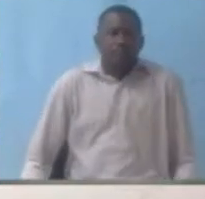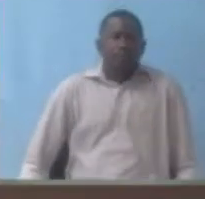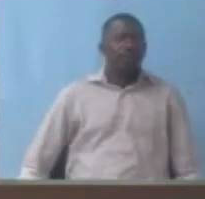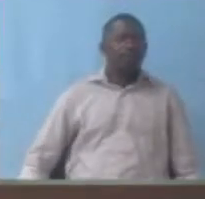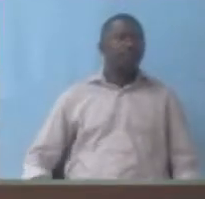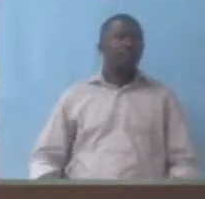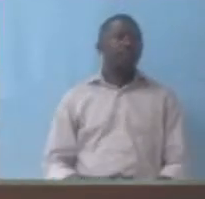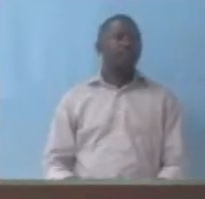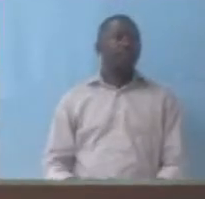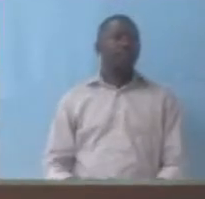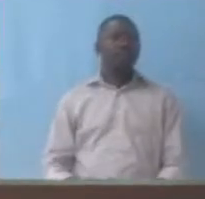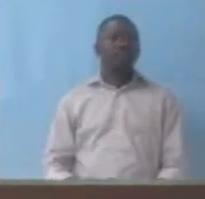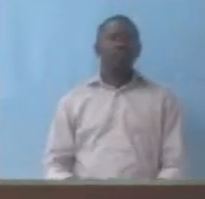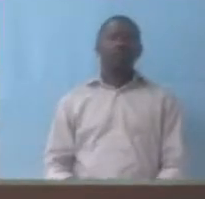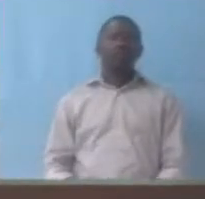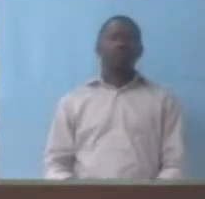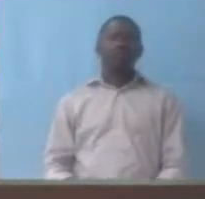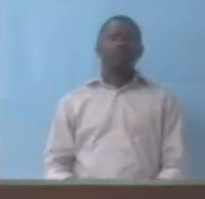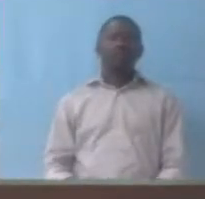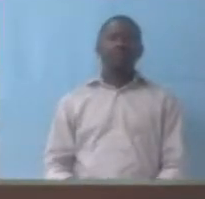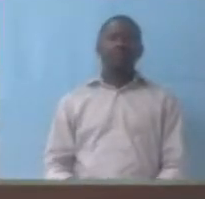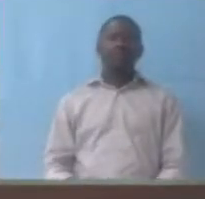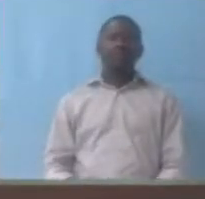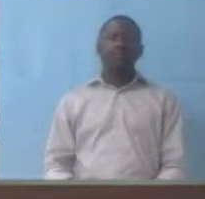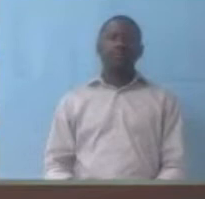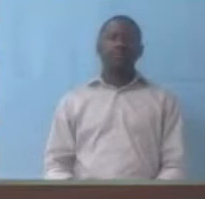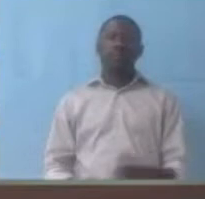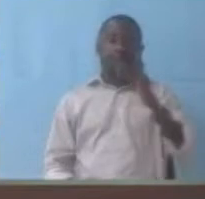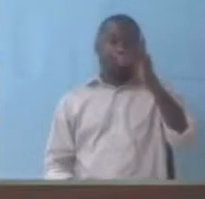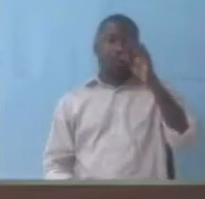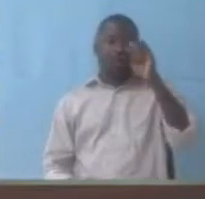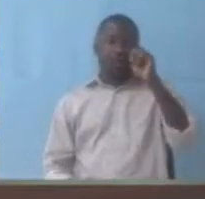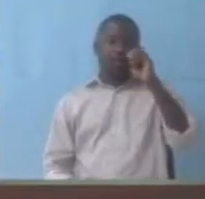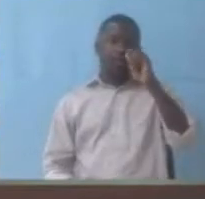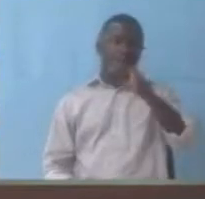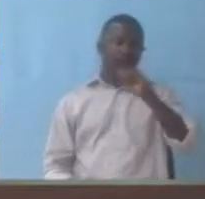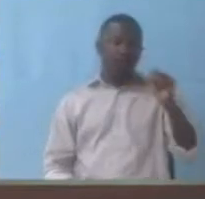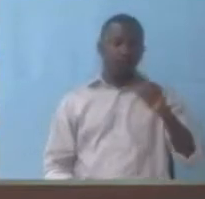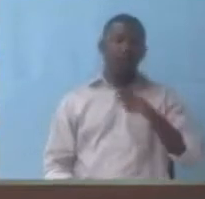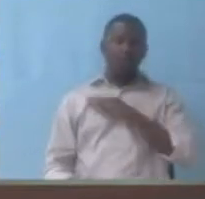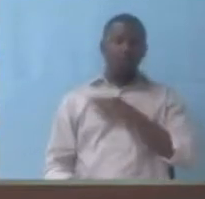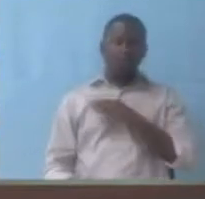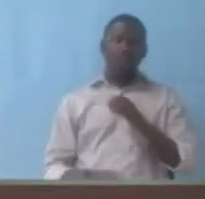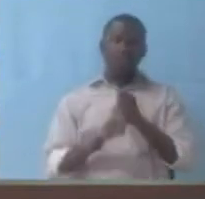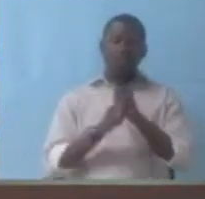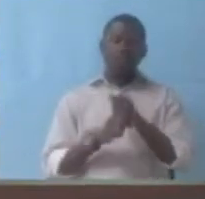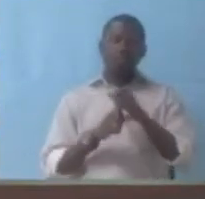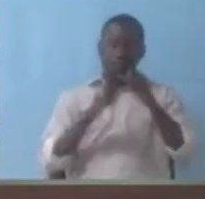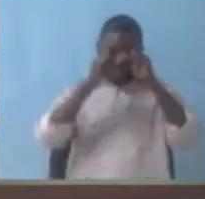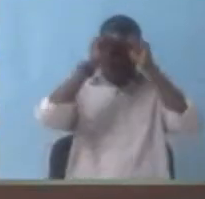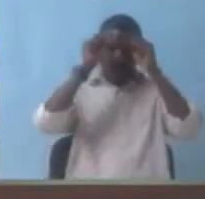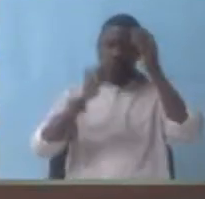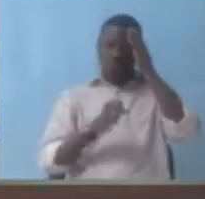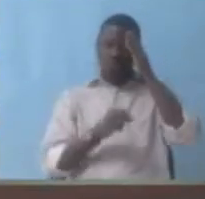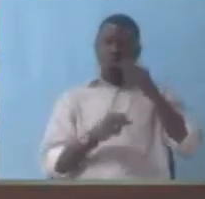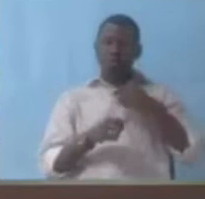itelie pour y salon be kolu sambala nyami. The decree also enabled the government to know that it will continue to